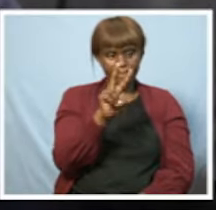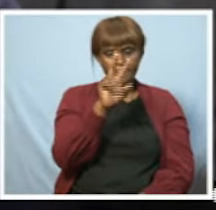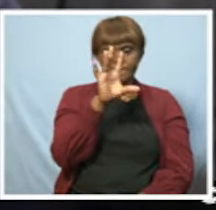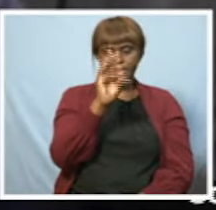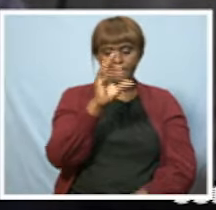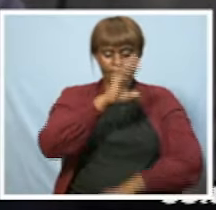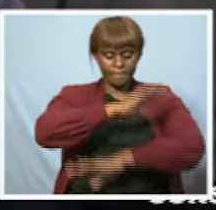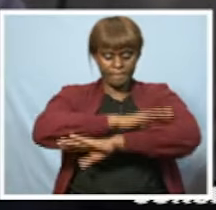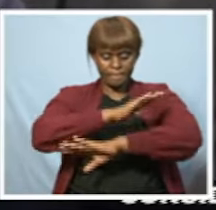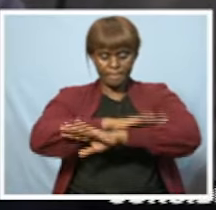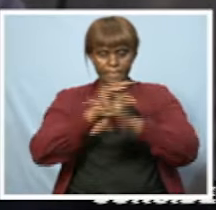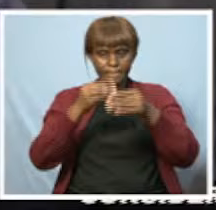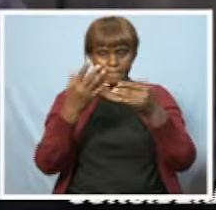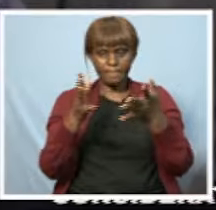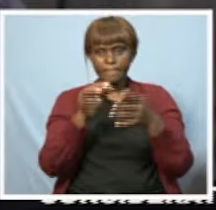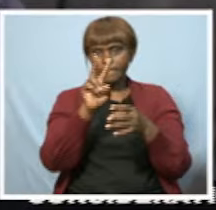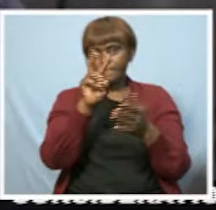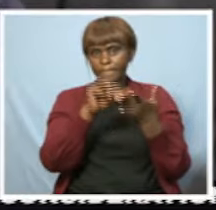1,527,000 desks were awarded at